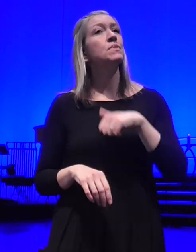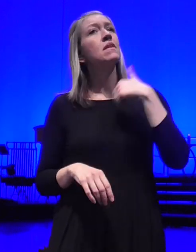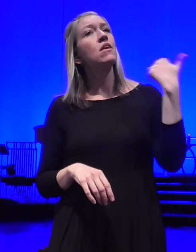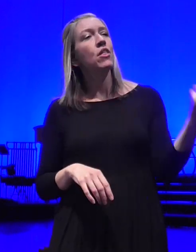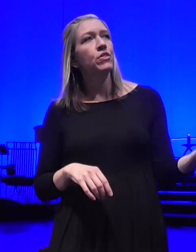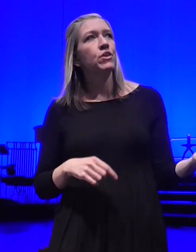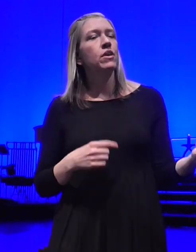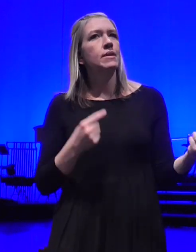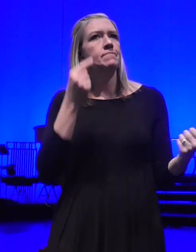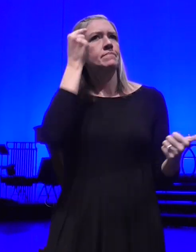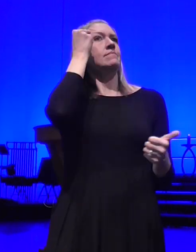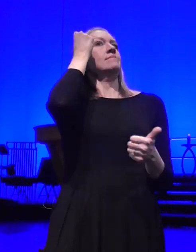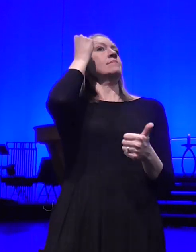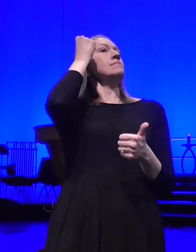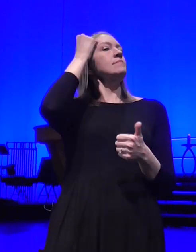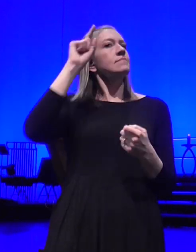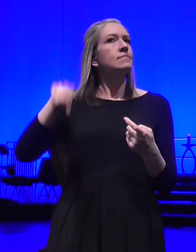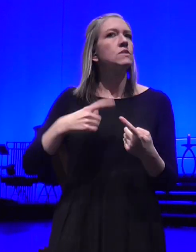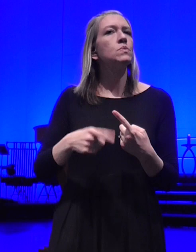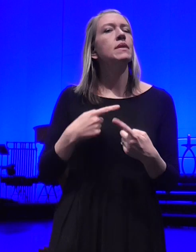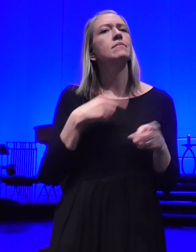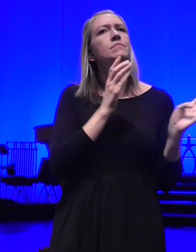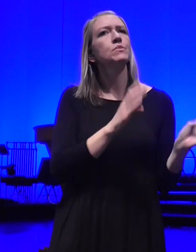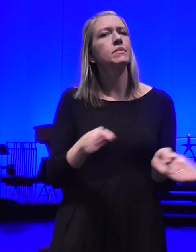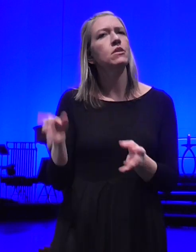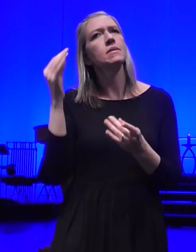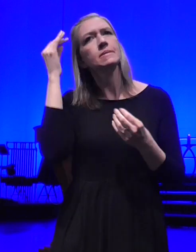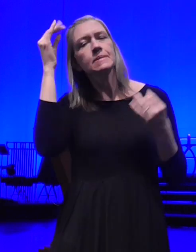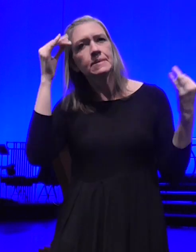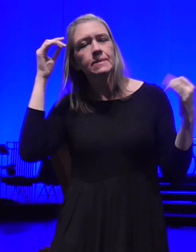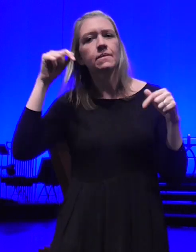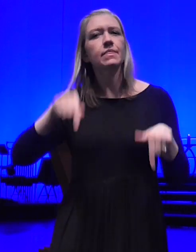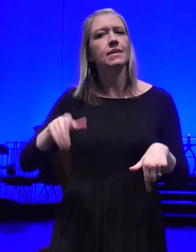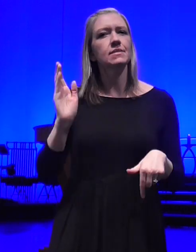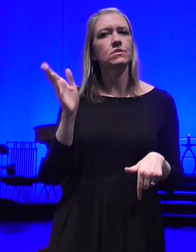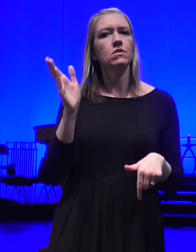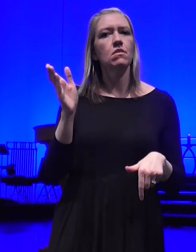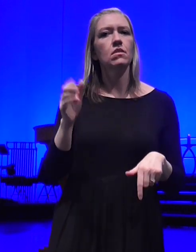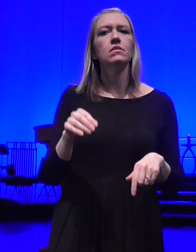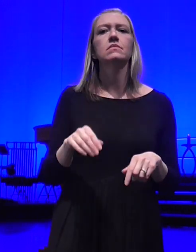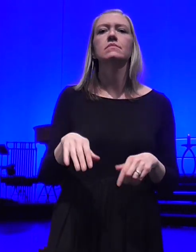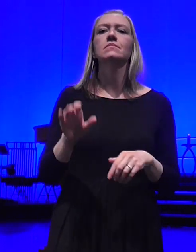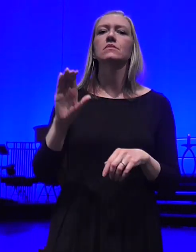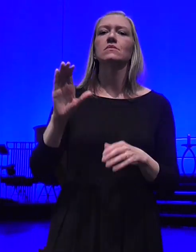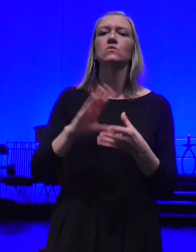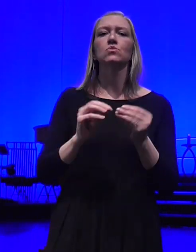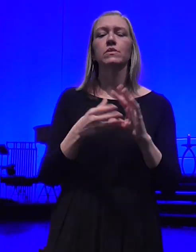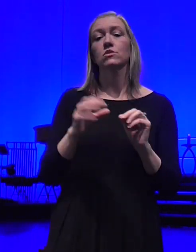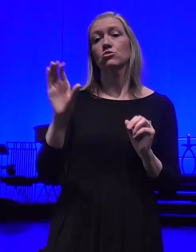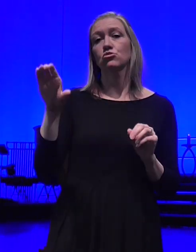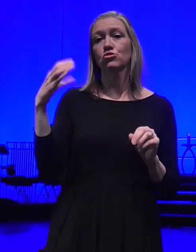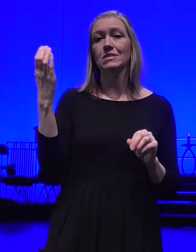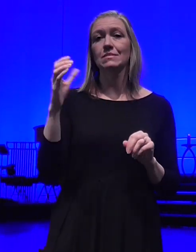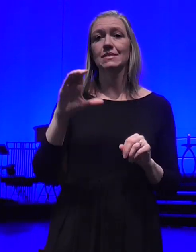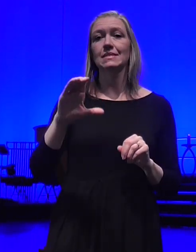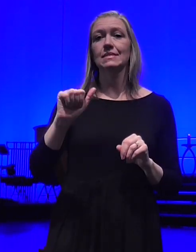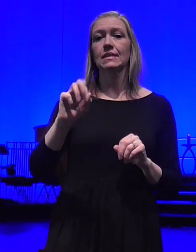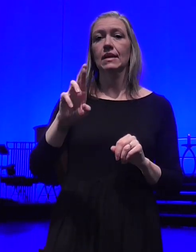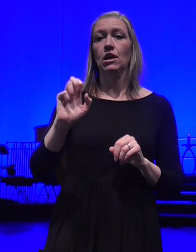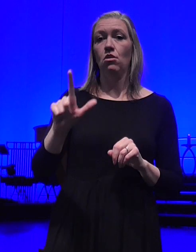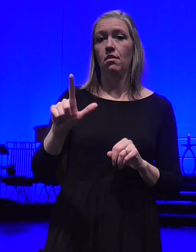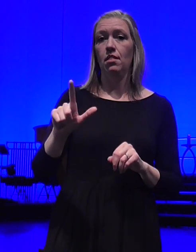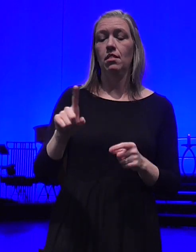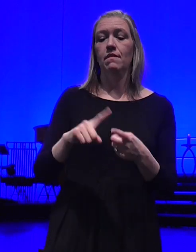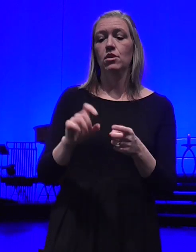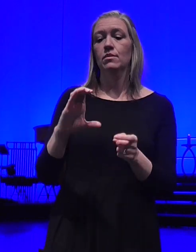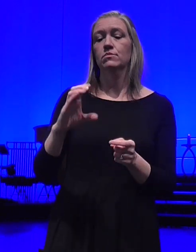that came to me as I was preparing this talk was A Christmas Carol by Charles Dickens. One of the